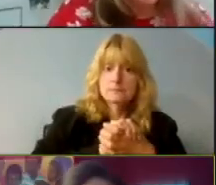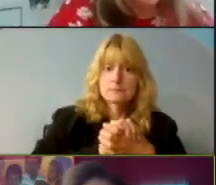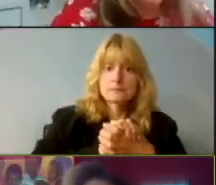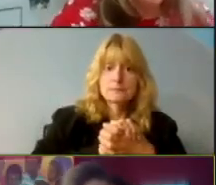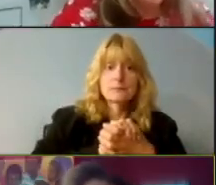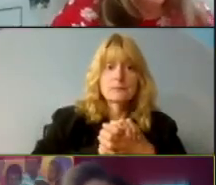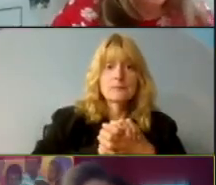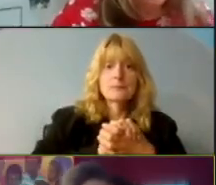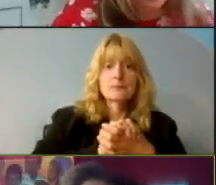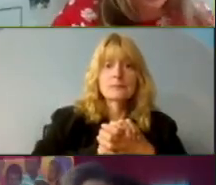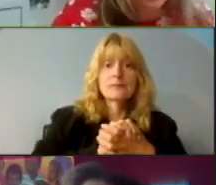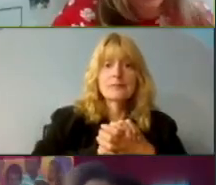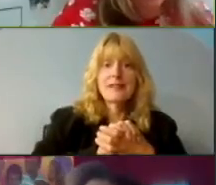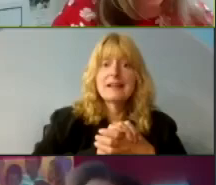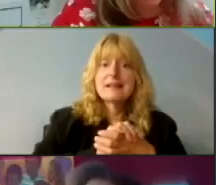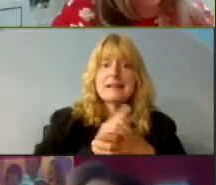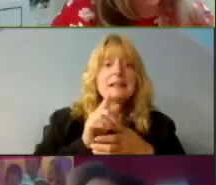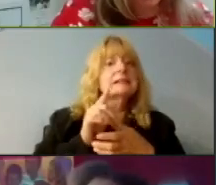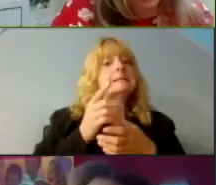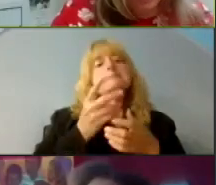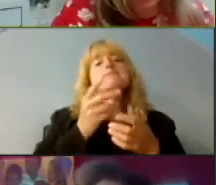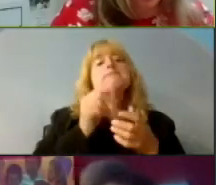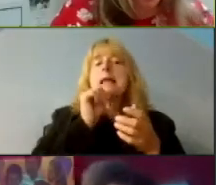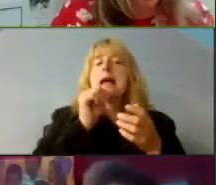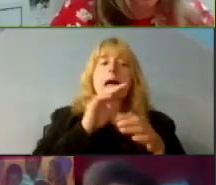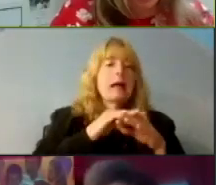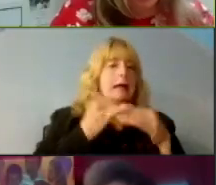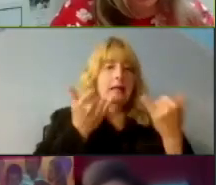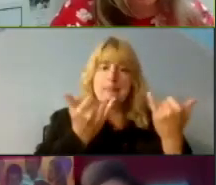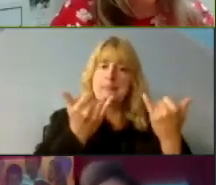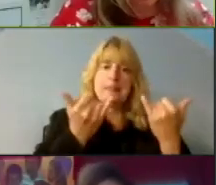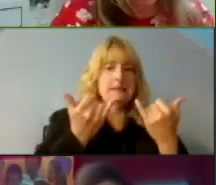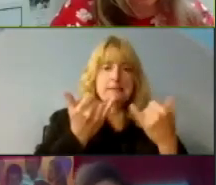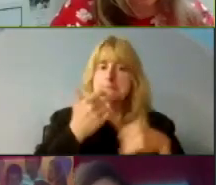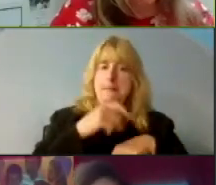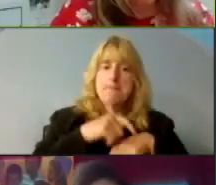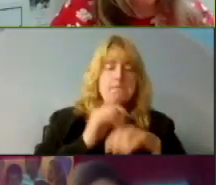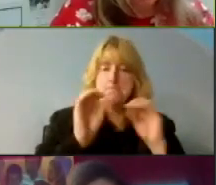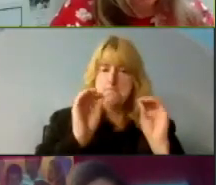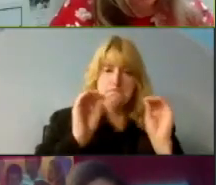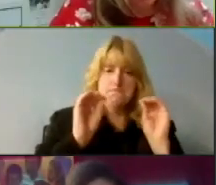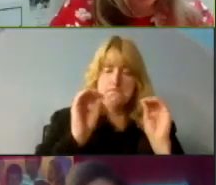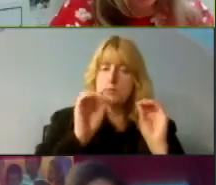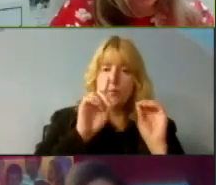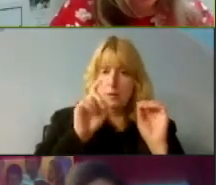Okay, it looks like the yeah, not at this time,